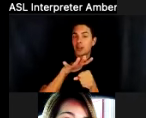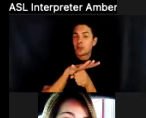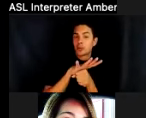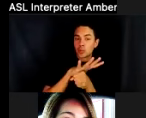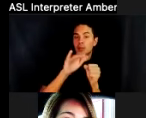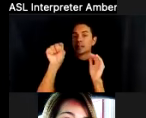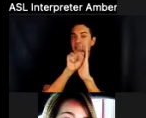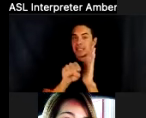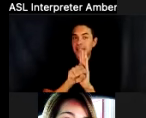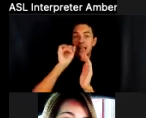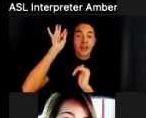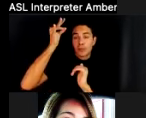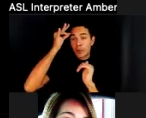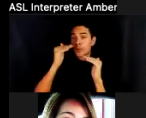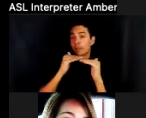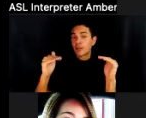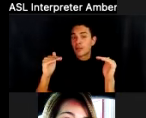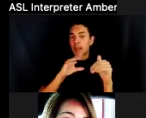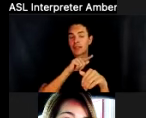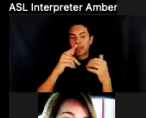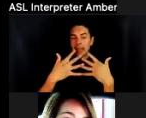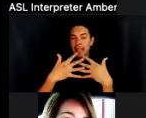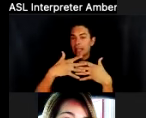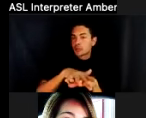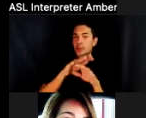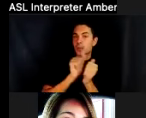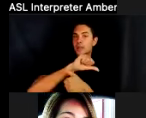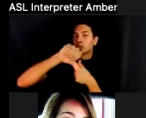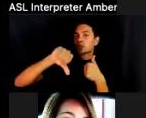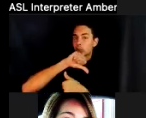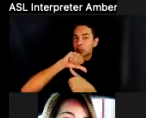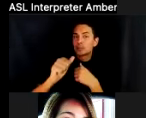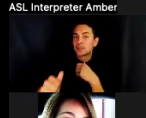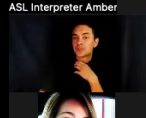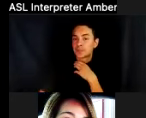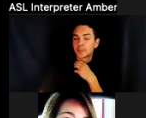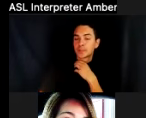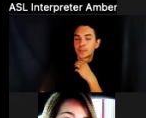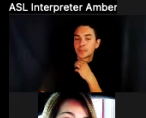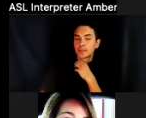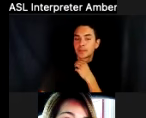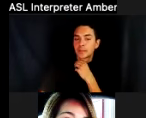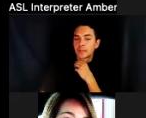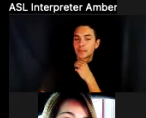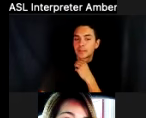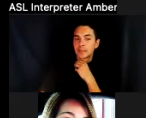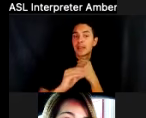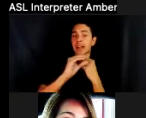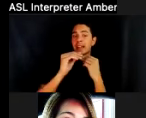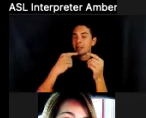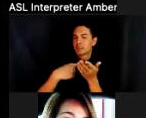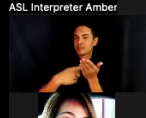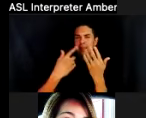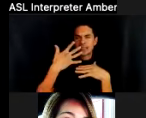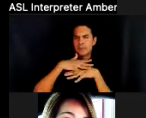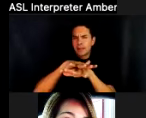state, or federal level, because they all intersect with each other. And when we say assimilation, right, we're talking about